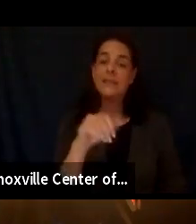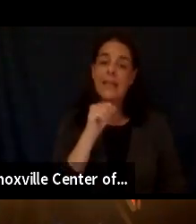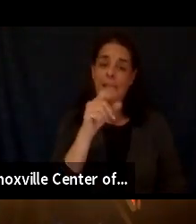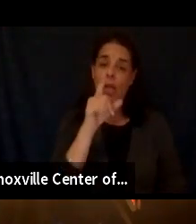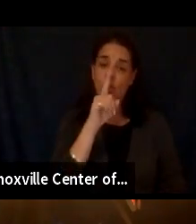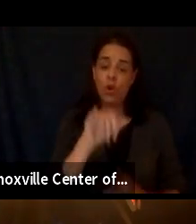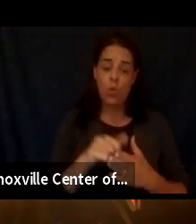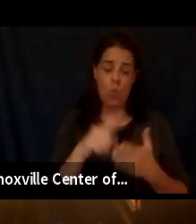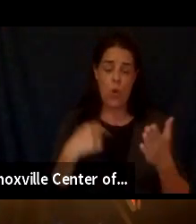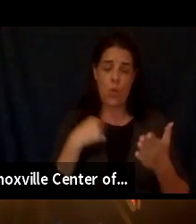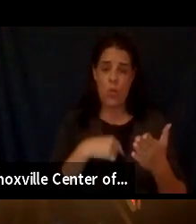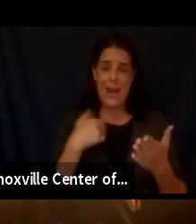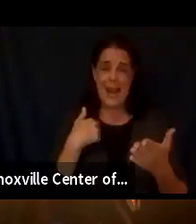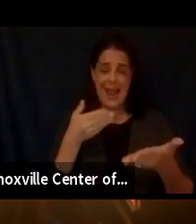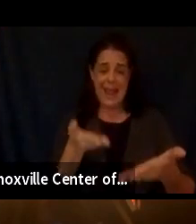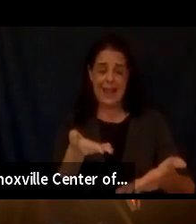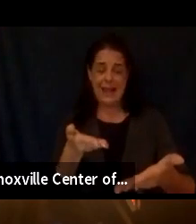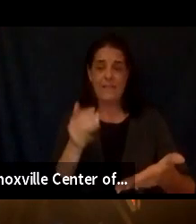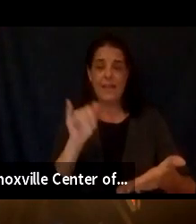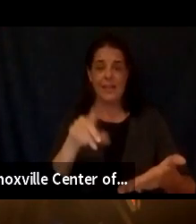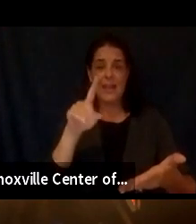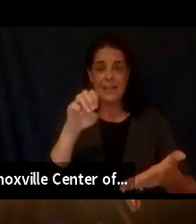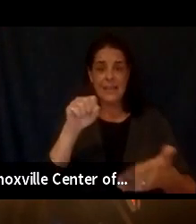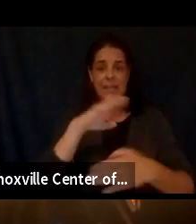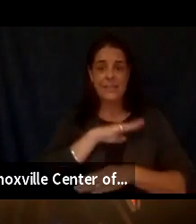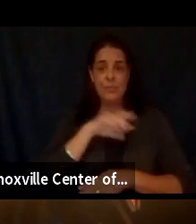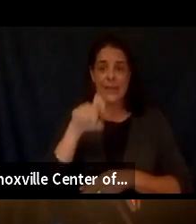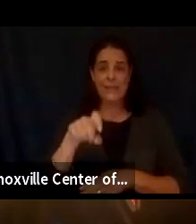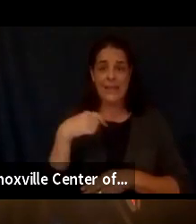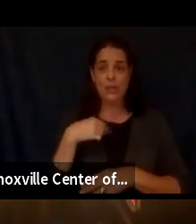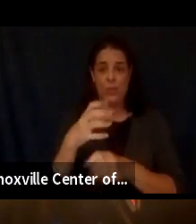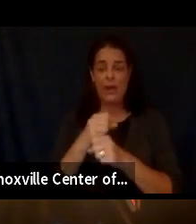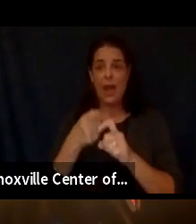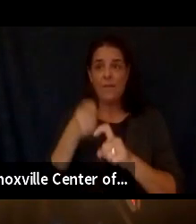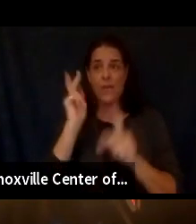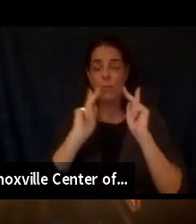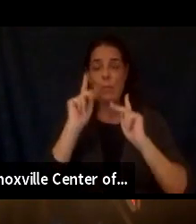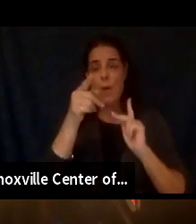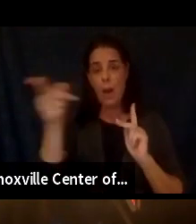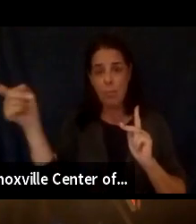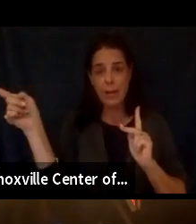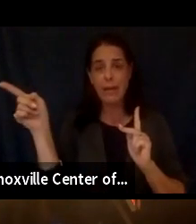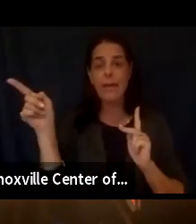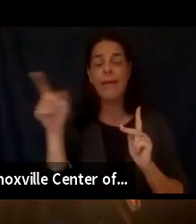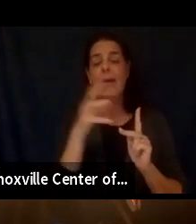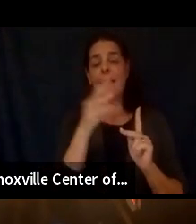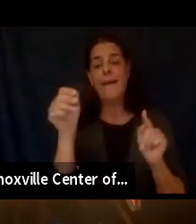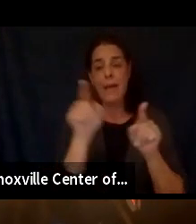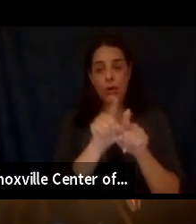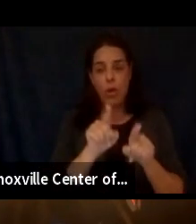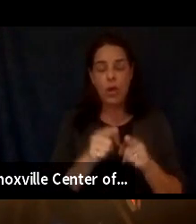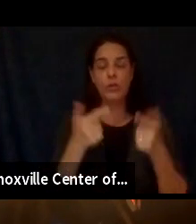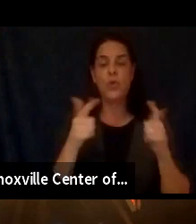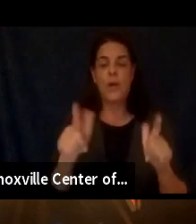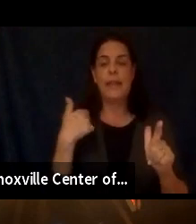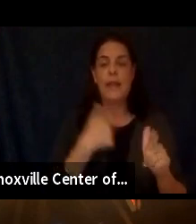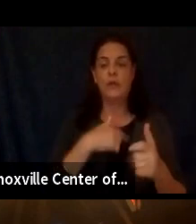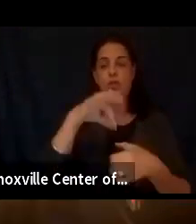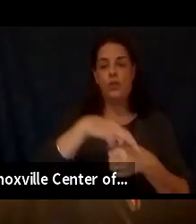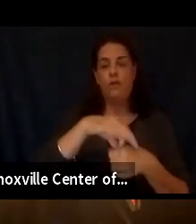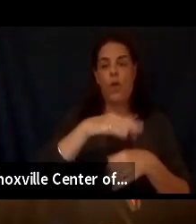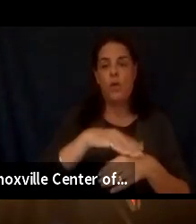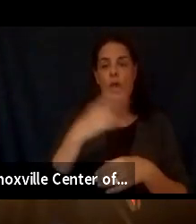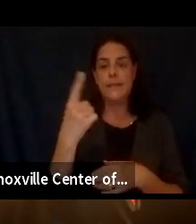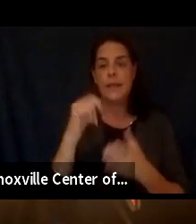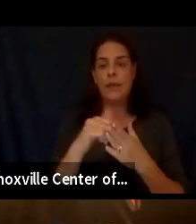us meets the needs that we've gotten from the public and also allows us to vote on something